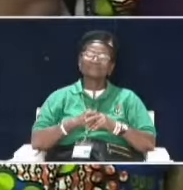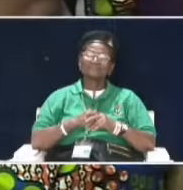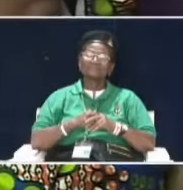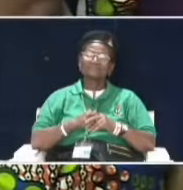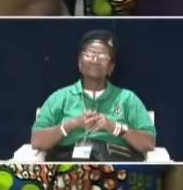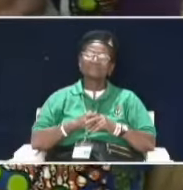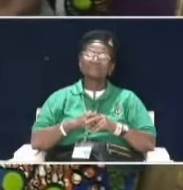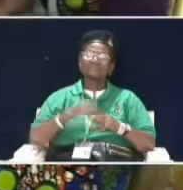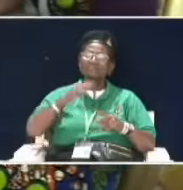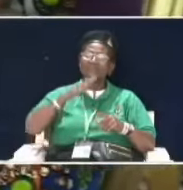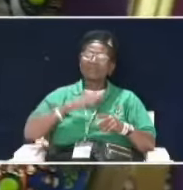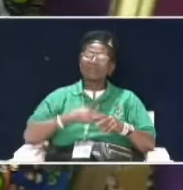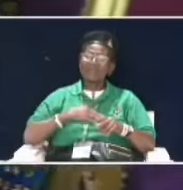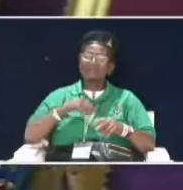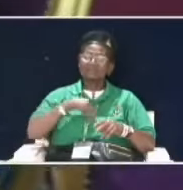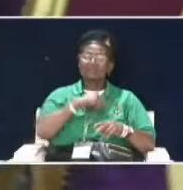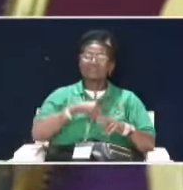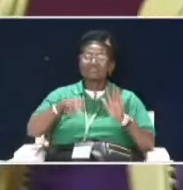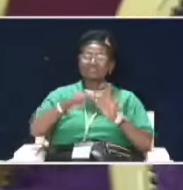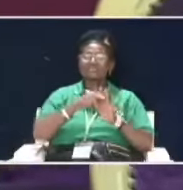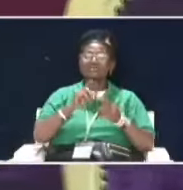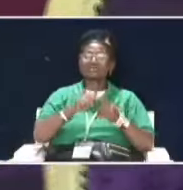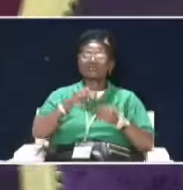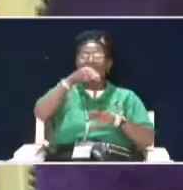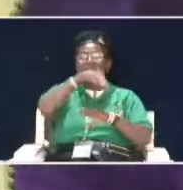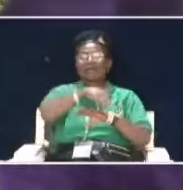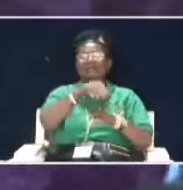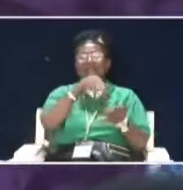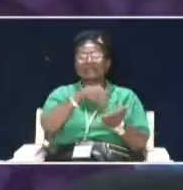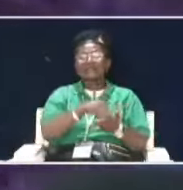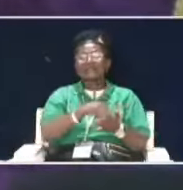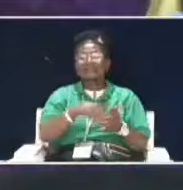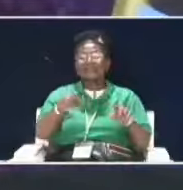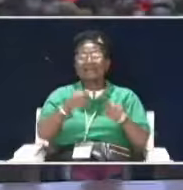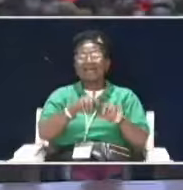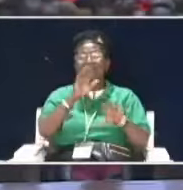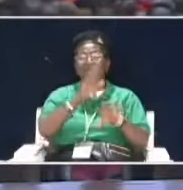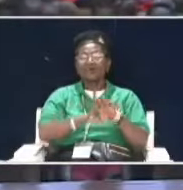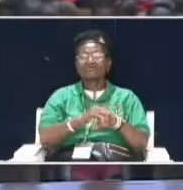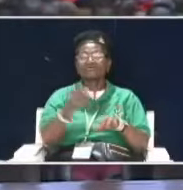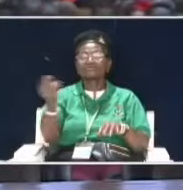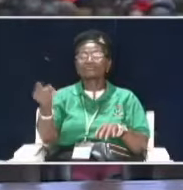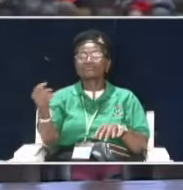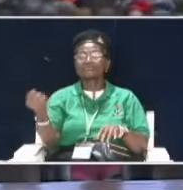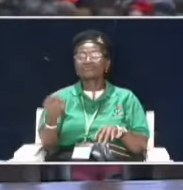My ministration tonight, again, like on Tuesday, is going to be in two